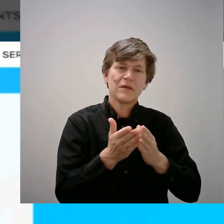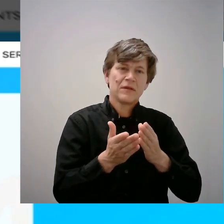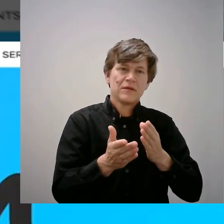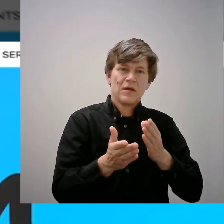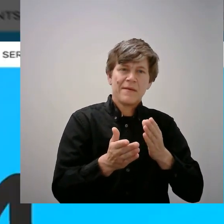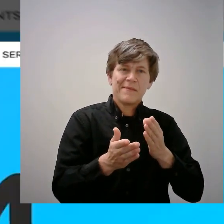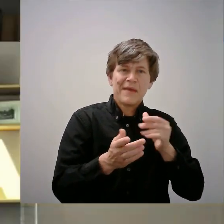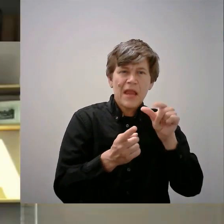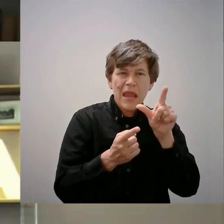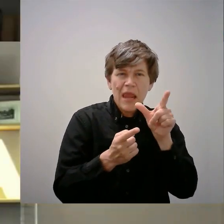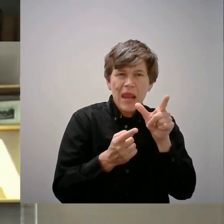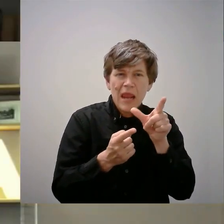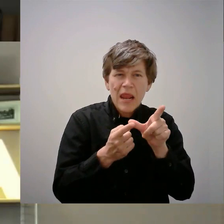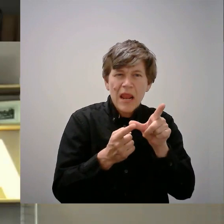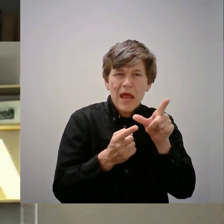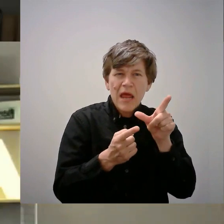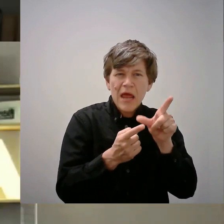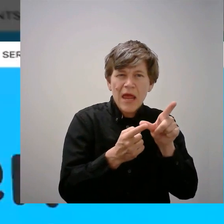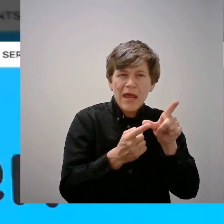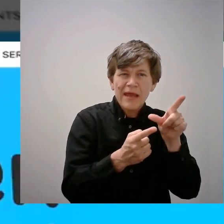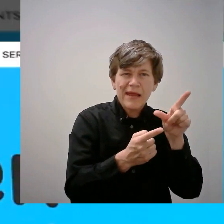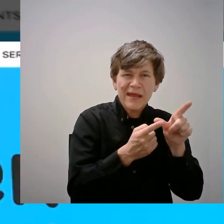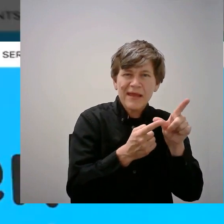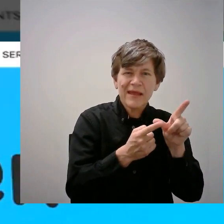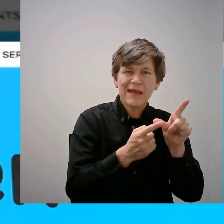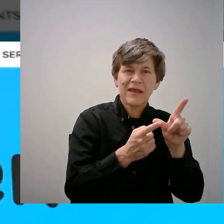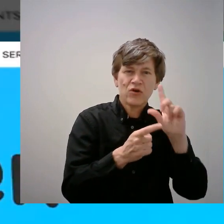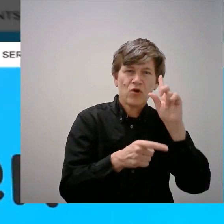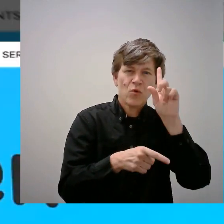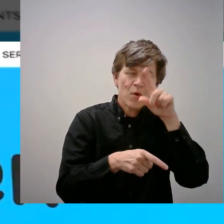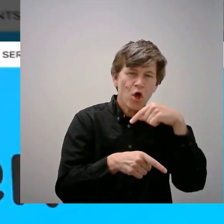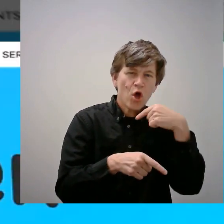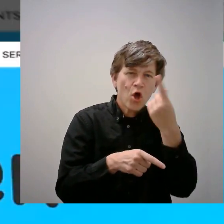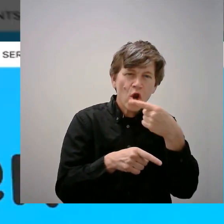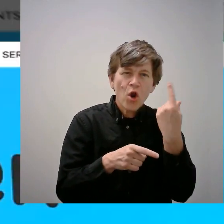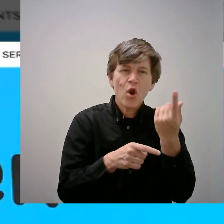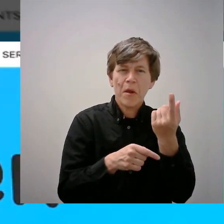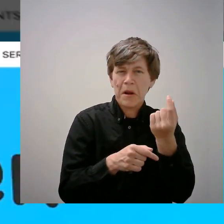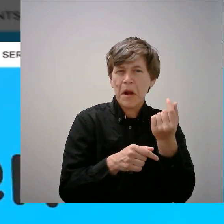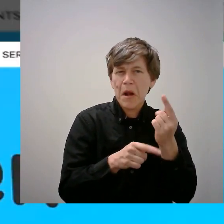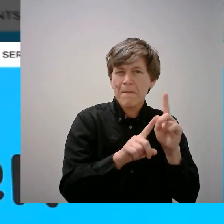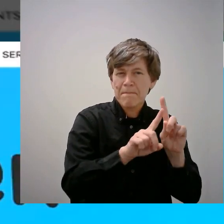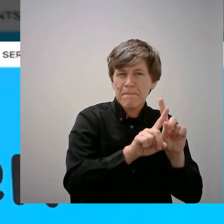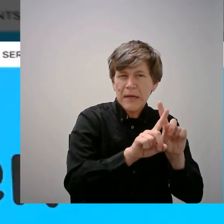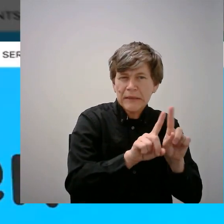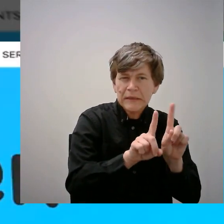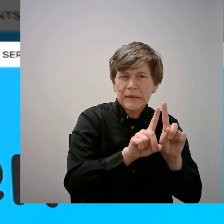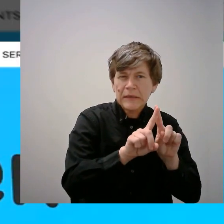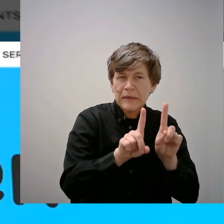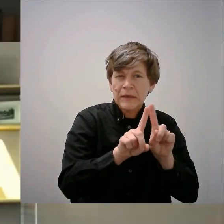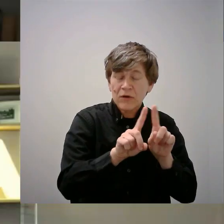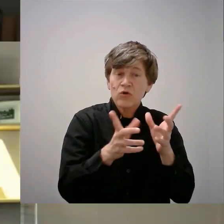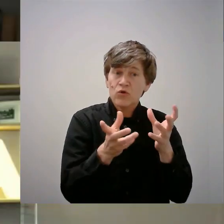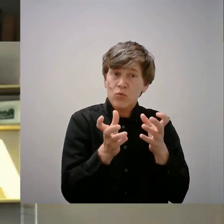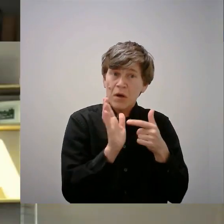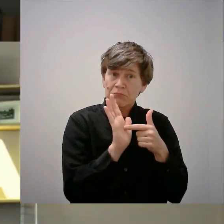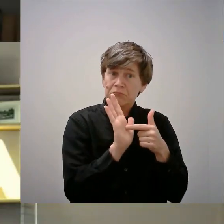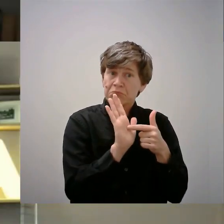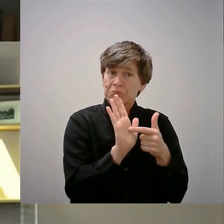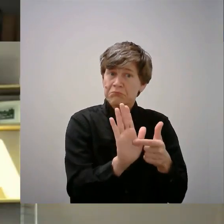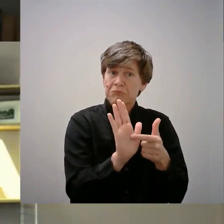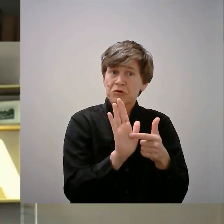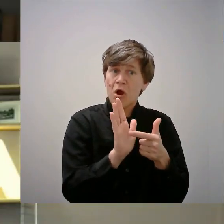A in the word looks the same, like in this example here, where handwritten. And because you want to create this illusion of individuality,